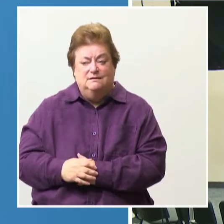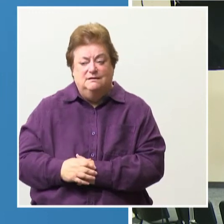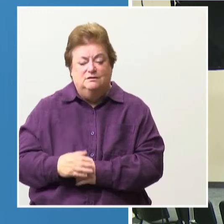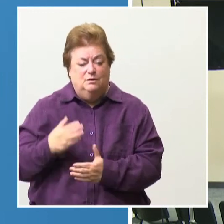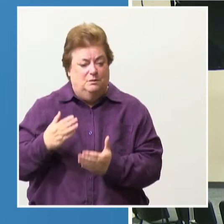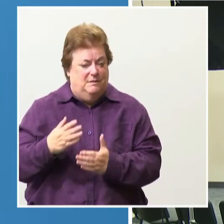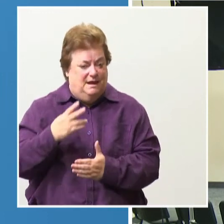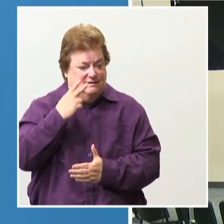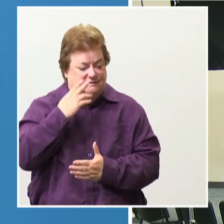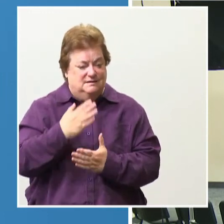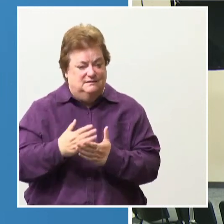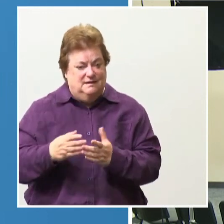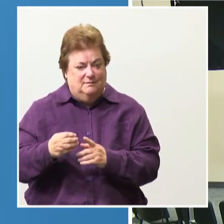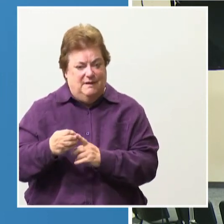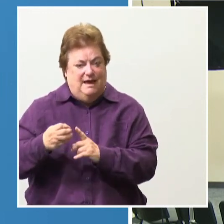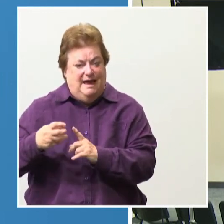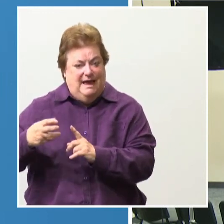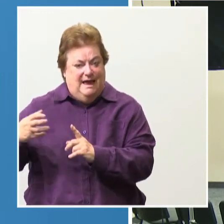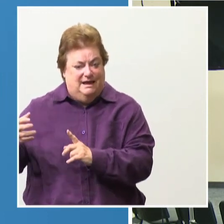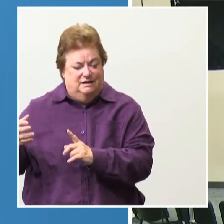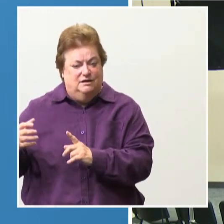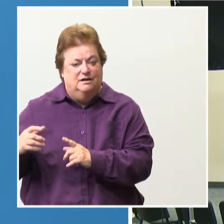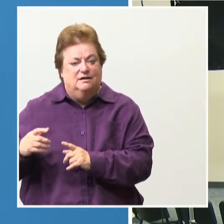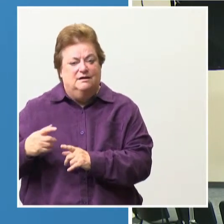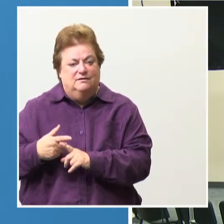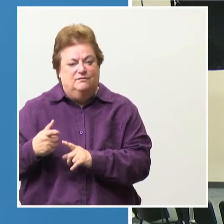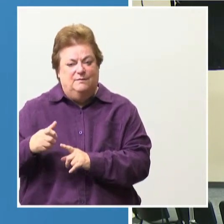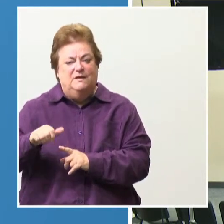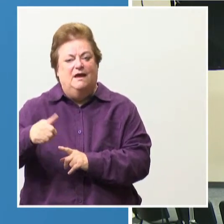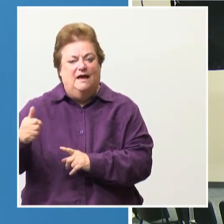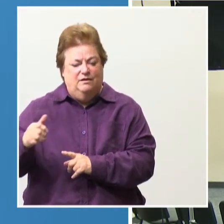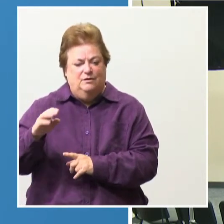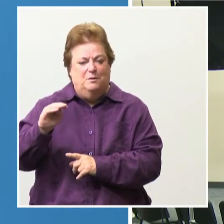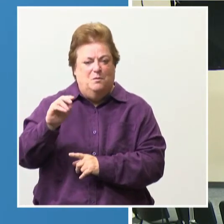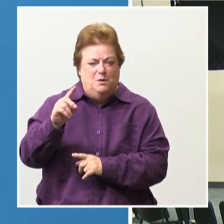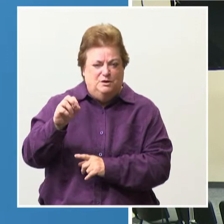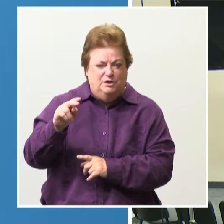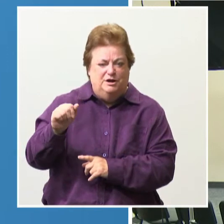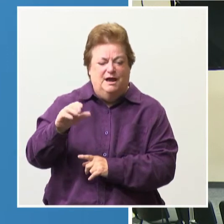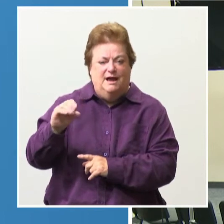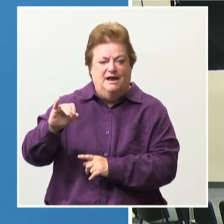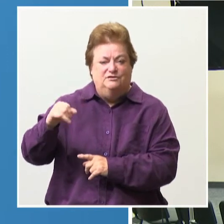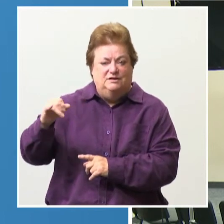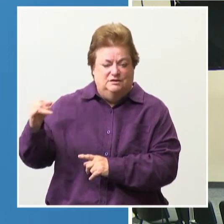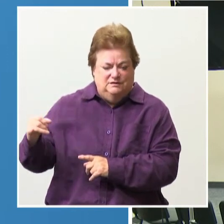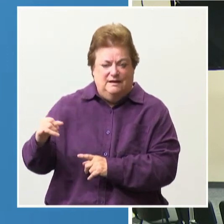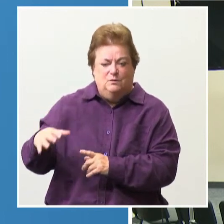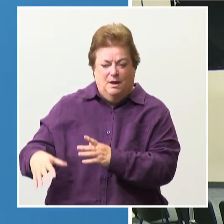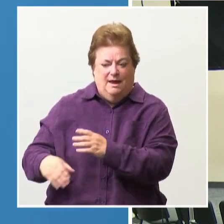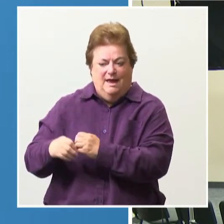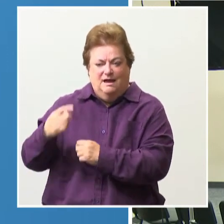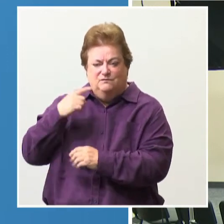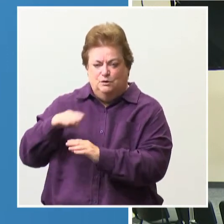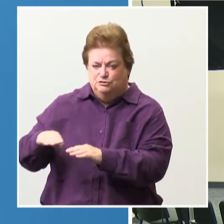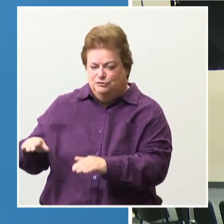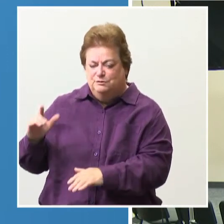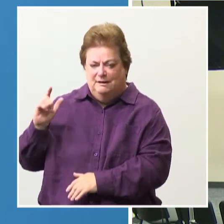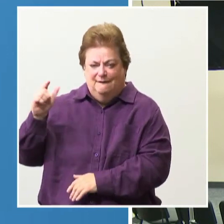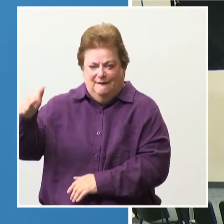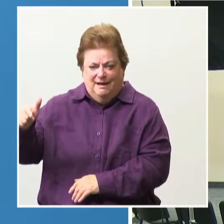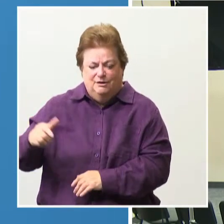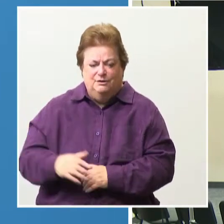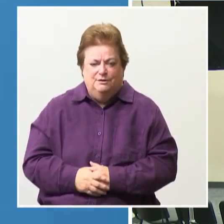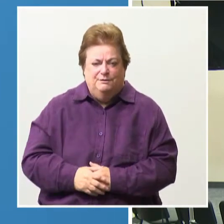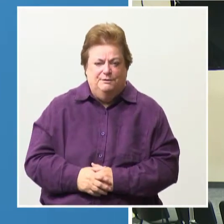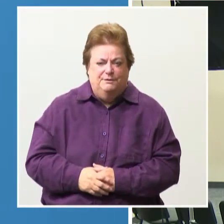of offerings from the other vaccines into the childhood ages as well. So this is by far the most